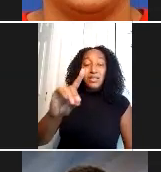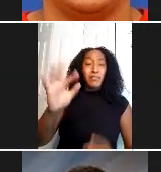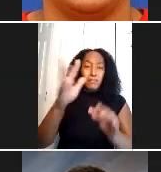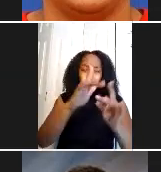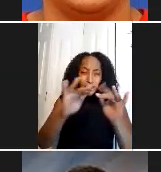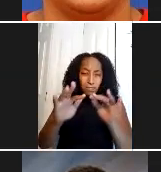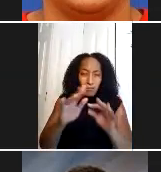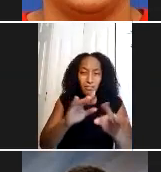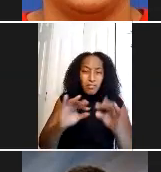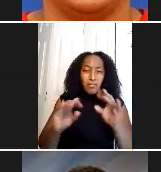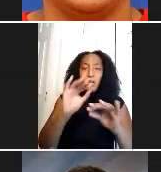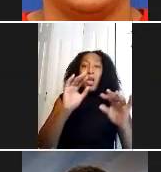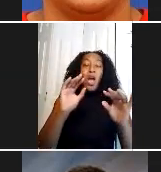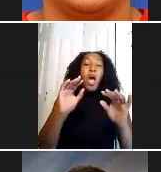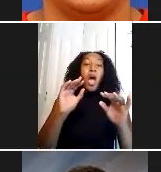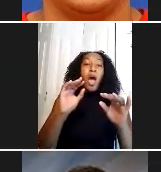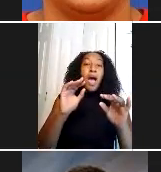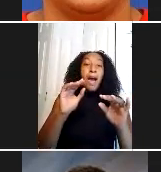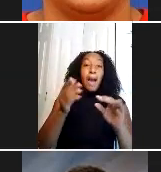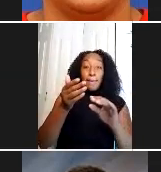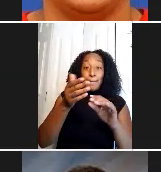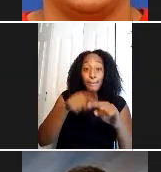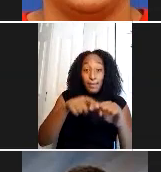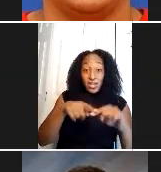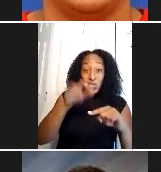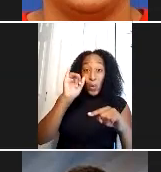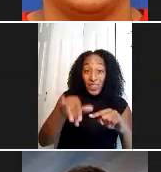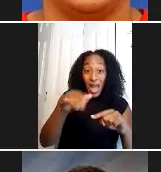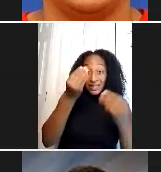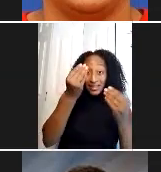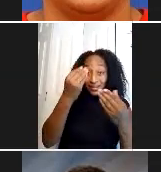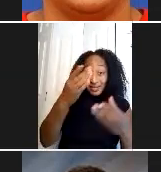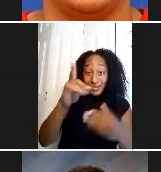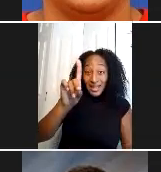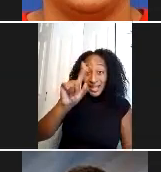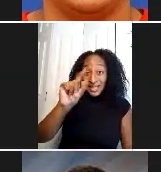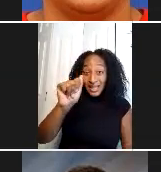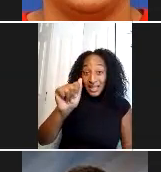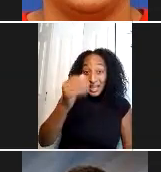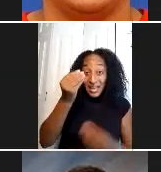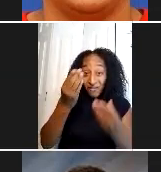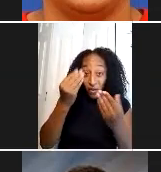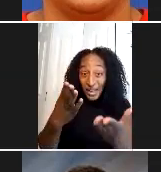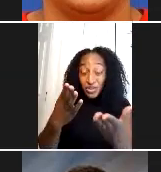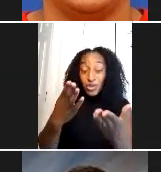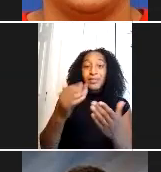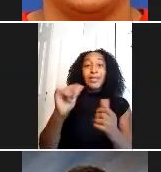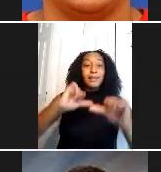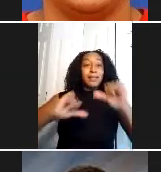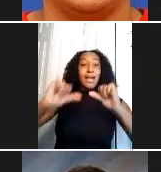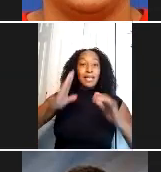the scientist has to say, okay, based on everything I've read, this is